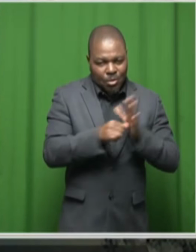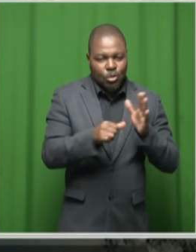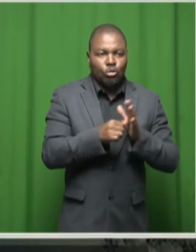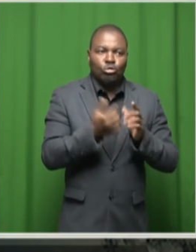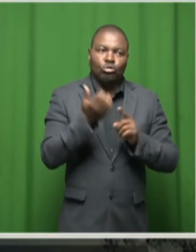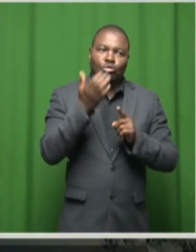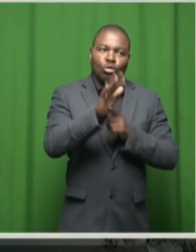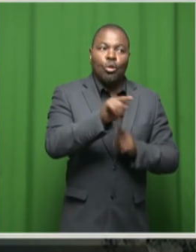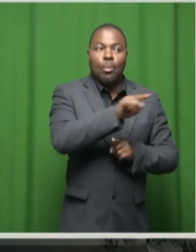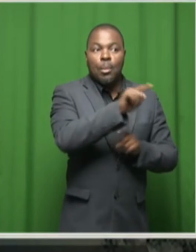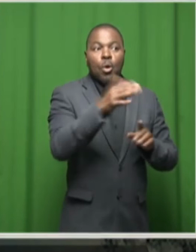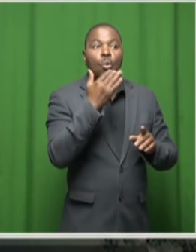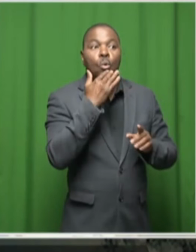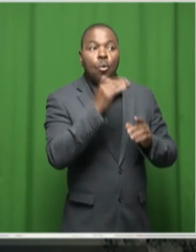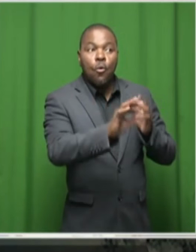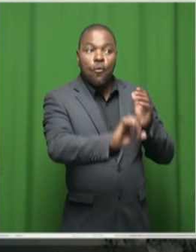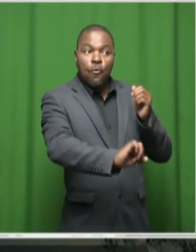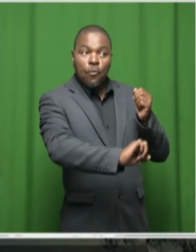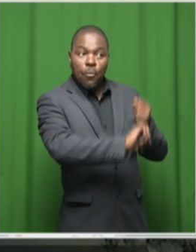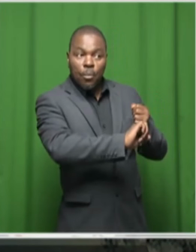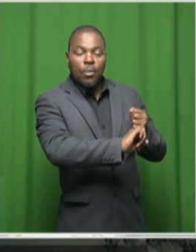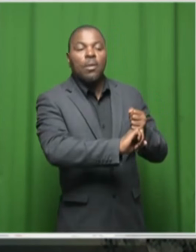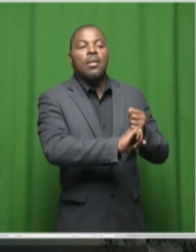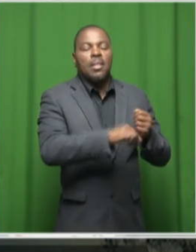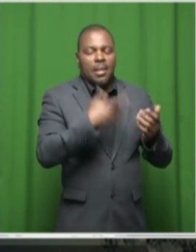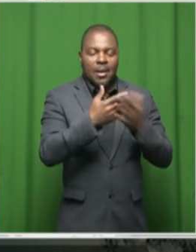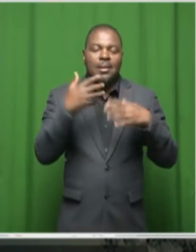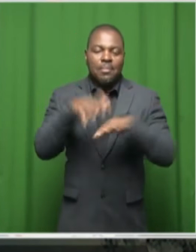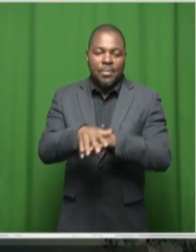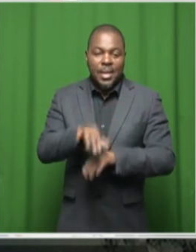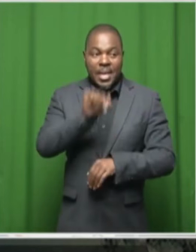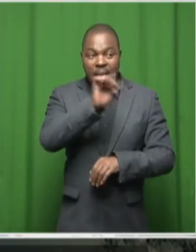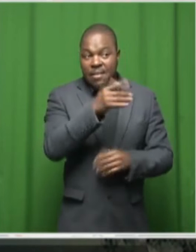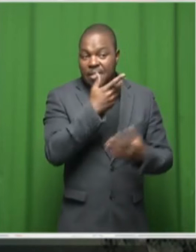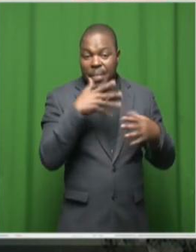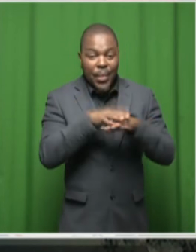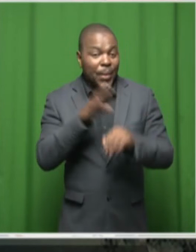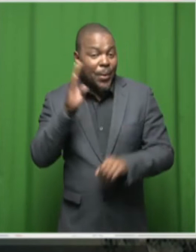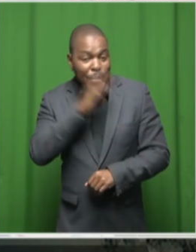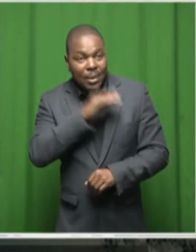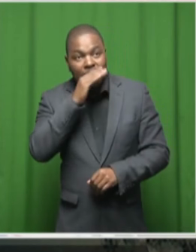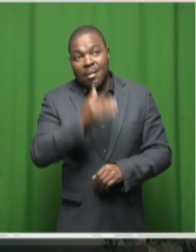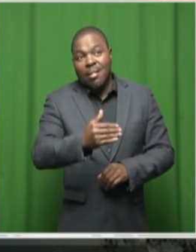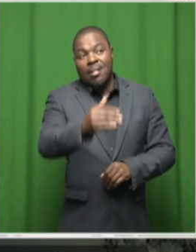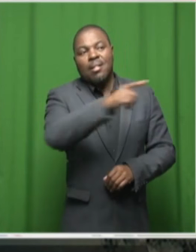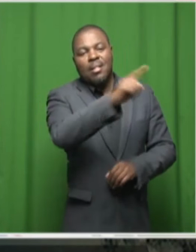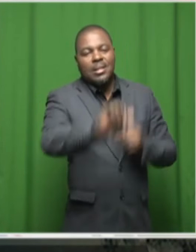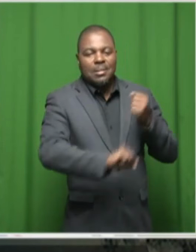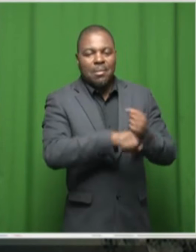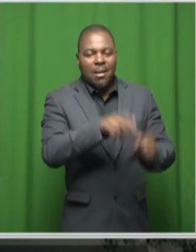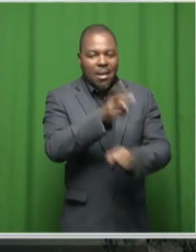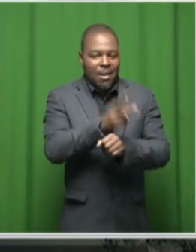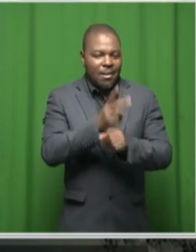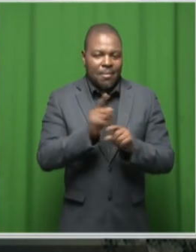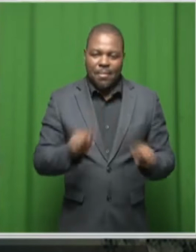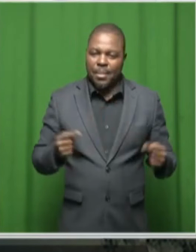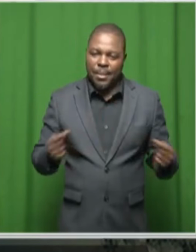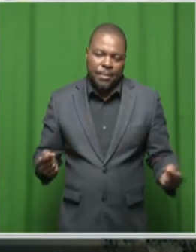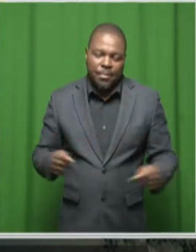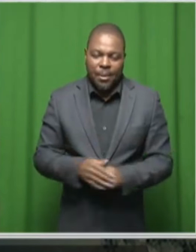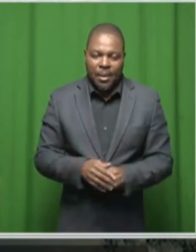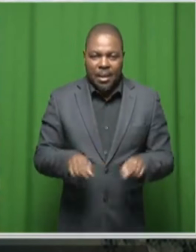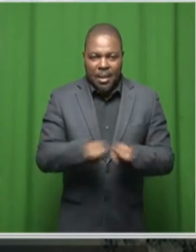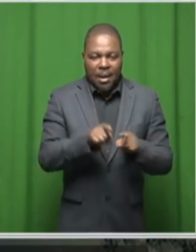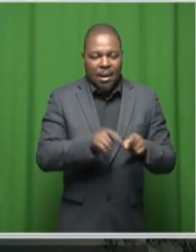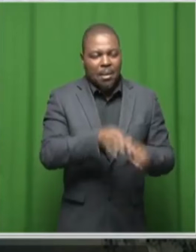they implemented them, because if they don't do that, then they simply won't get the votes the next time. So one of the issues, for instance, for a